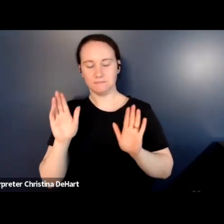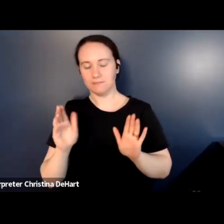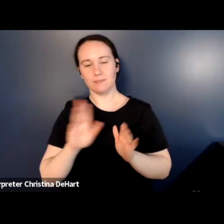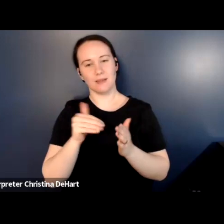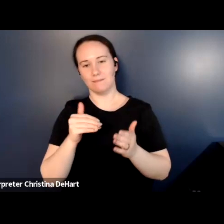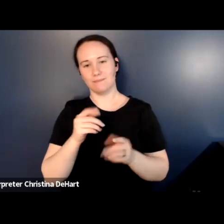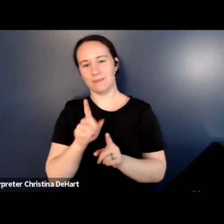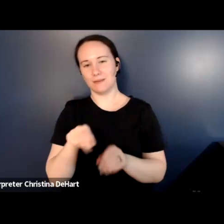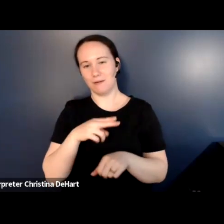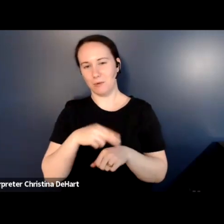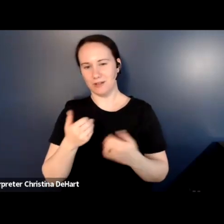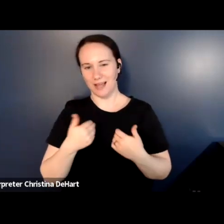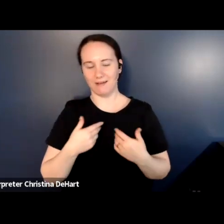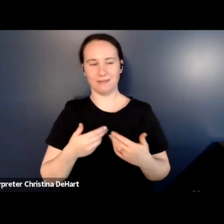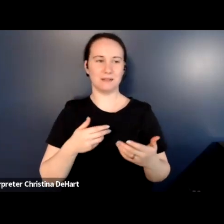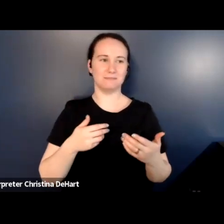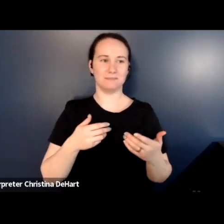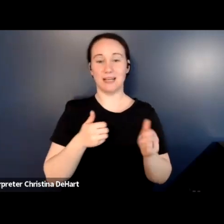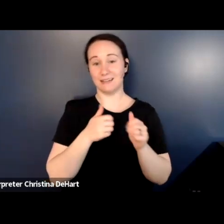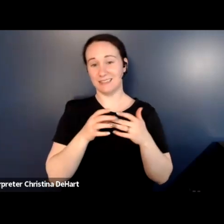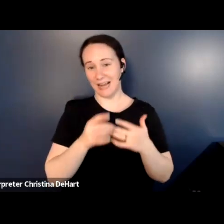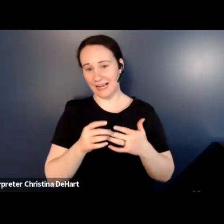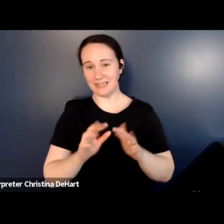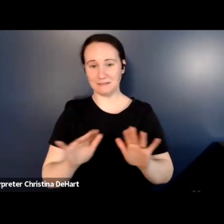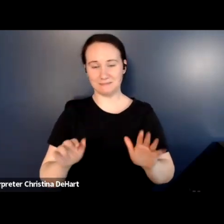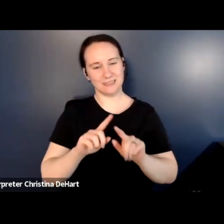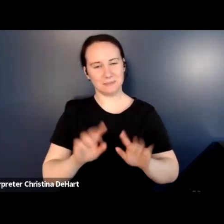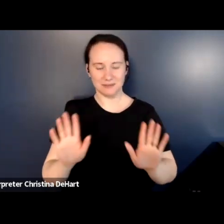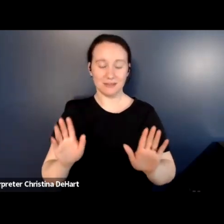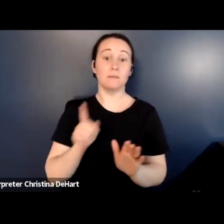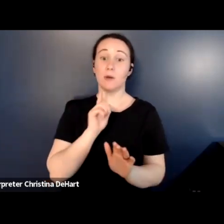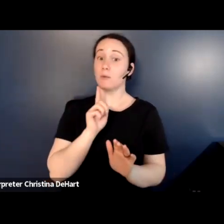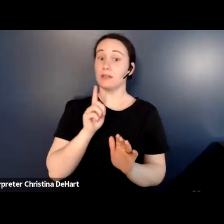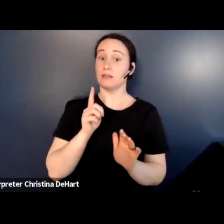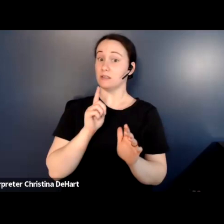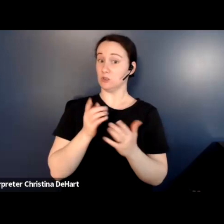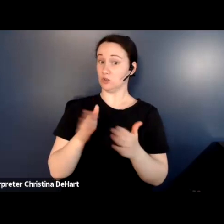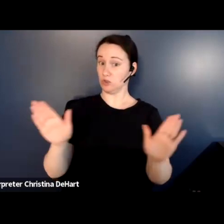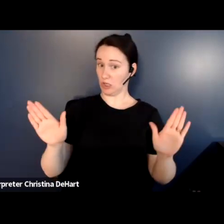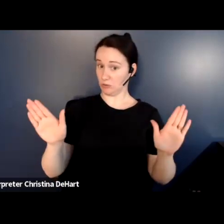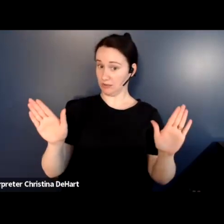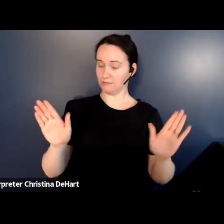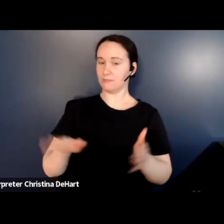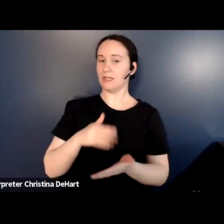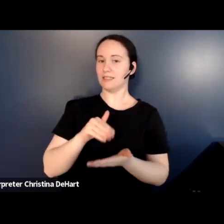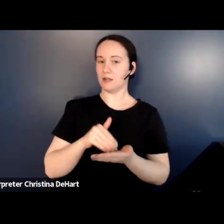around that as well. But for the most part, a center will be able to see its own data. So if